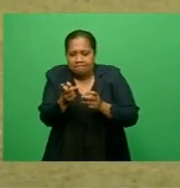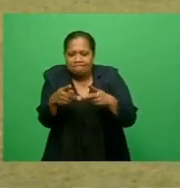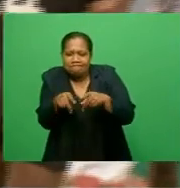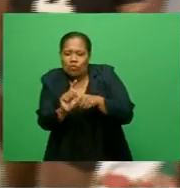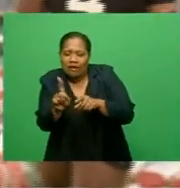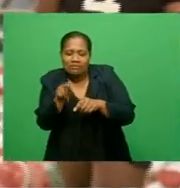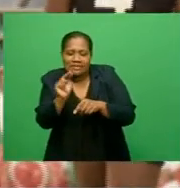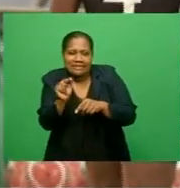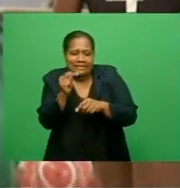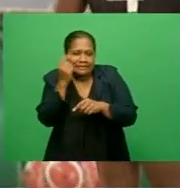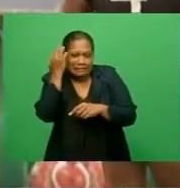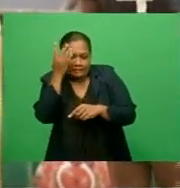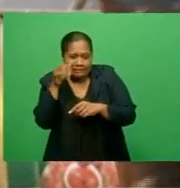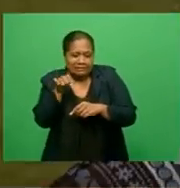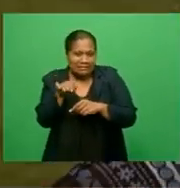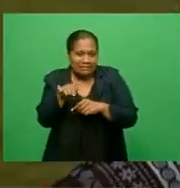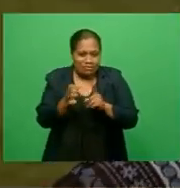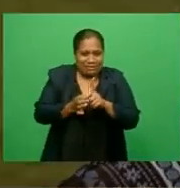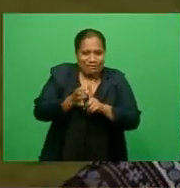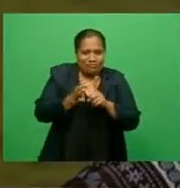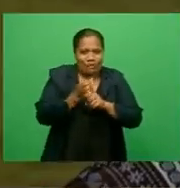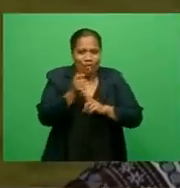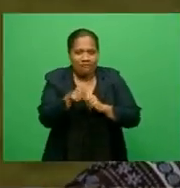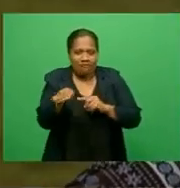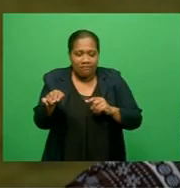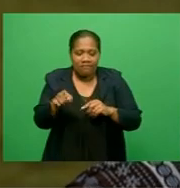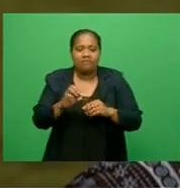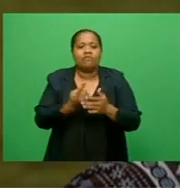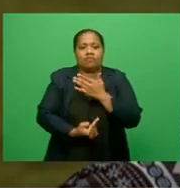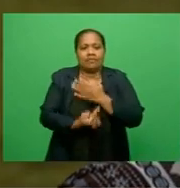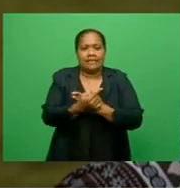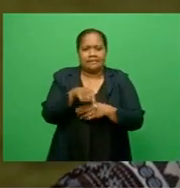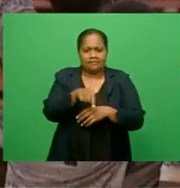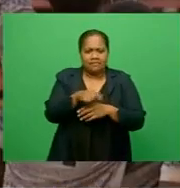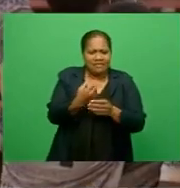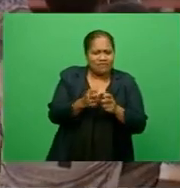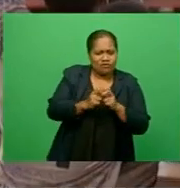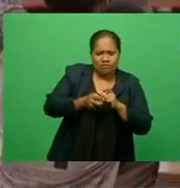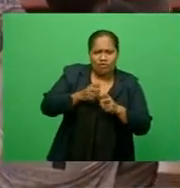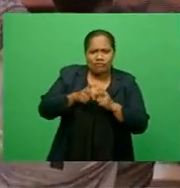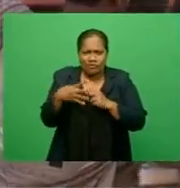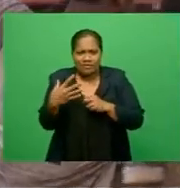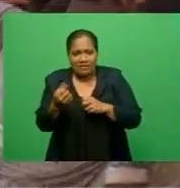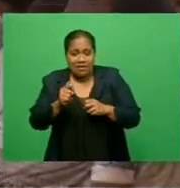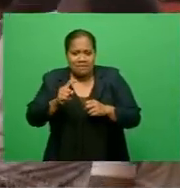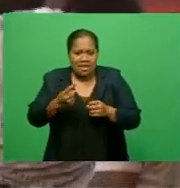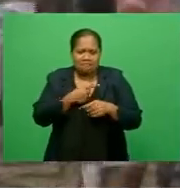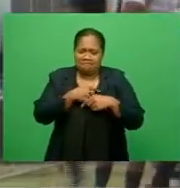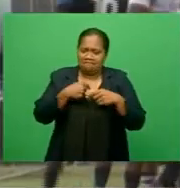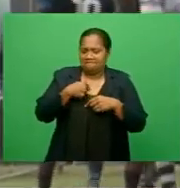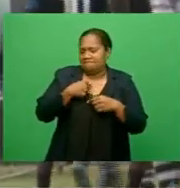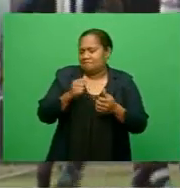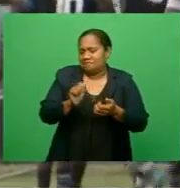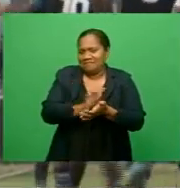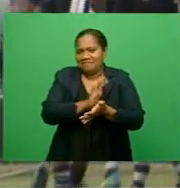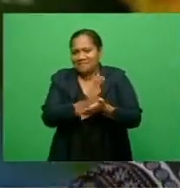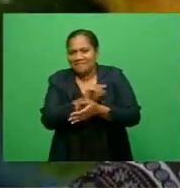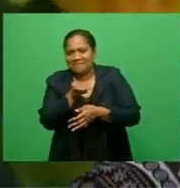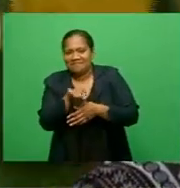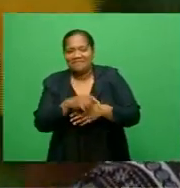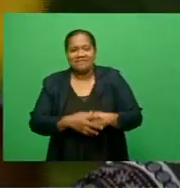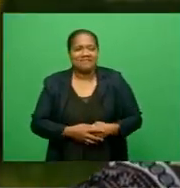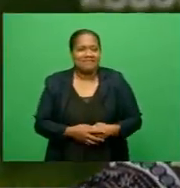didn't get it all our own way, but we managed to solve problems as we went through. I'm very grateful for Ulunakau as well to have